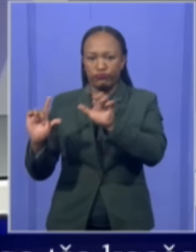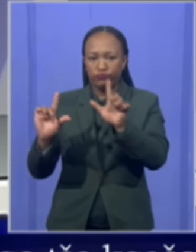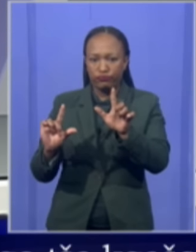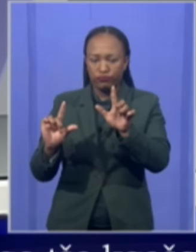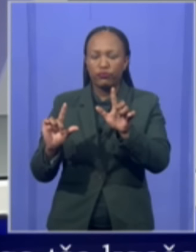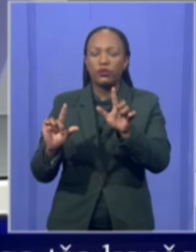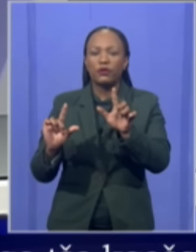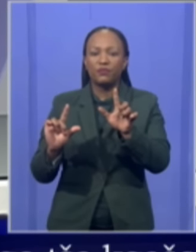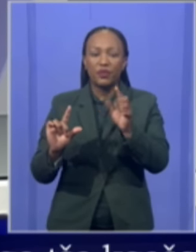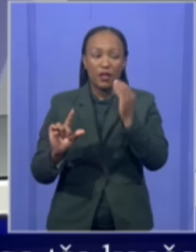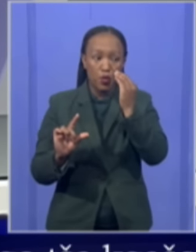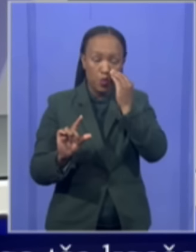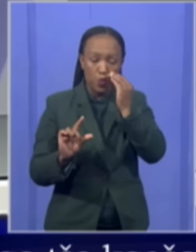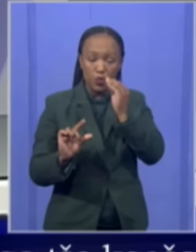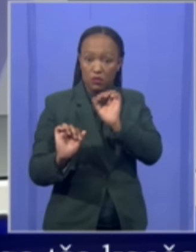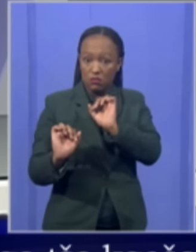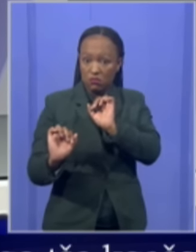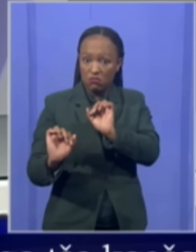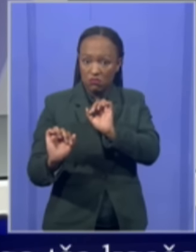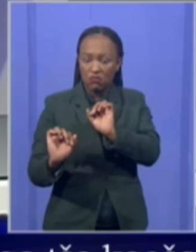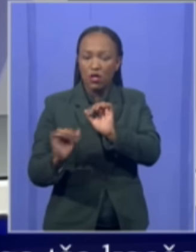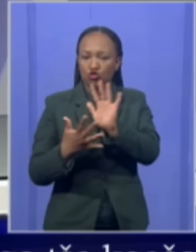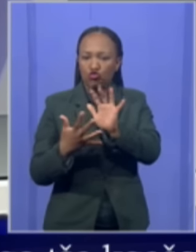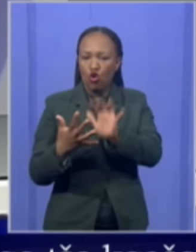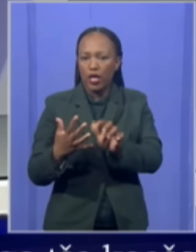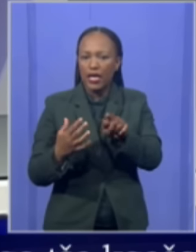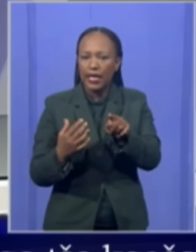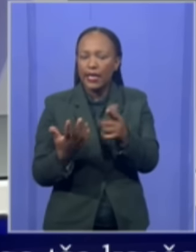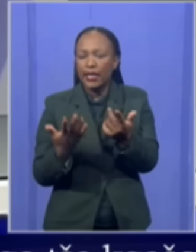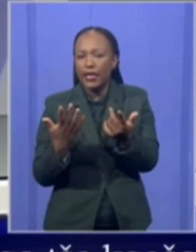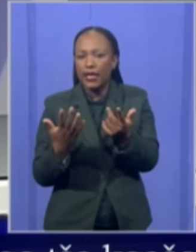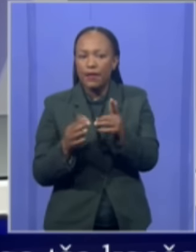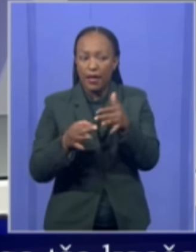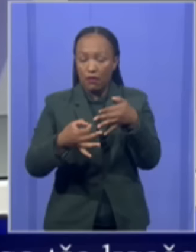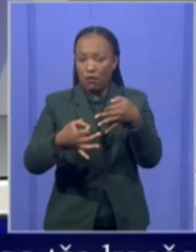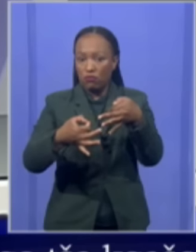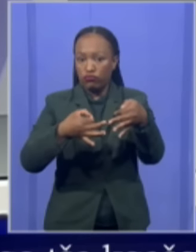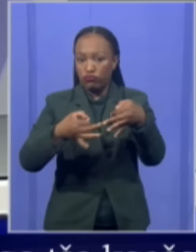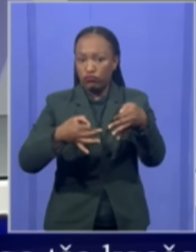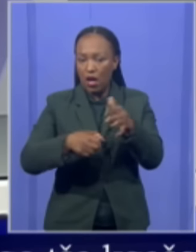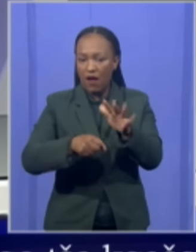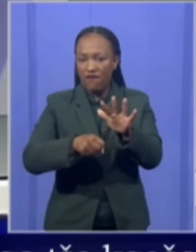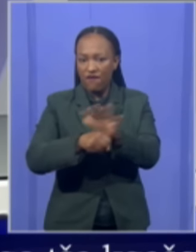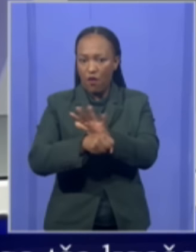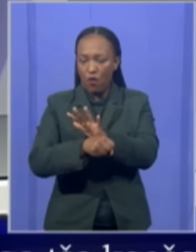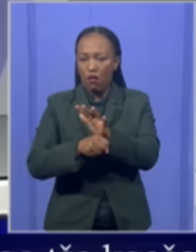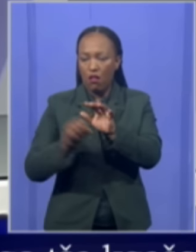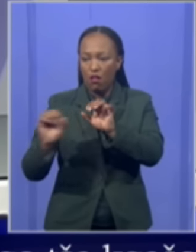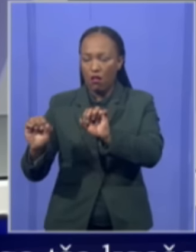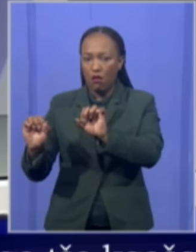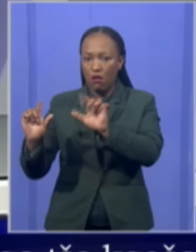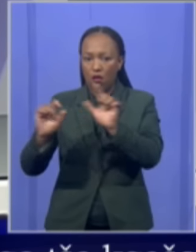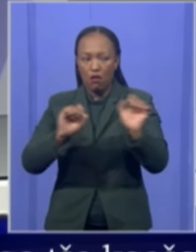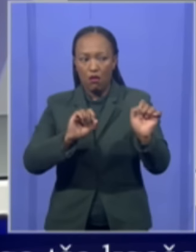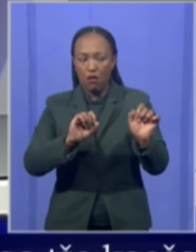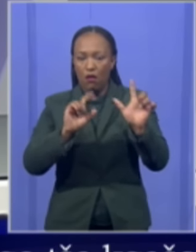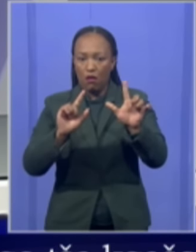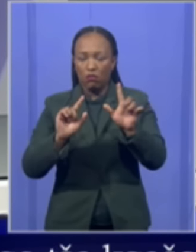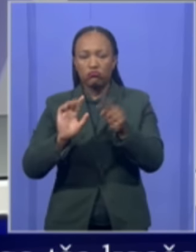ya gago e hlaloša mahlakore ka moka ebile wena ge re ka go bitša goba